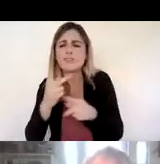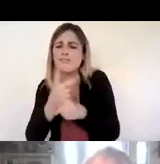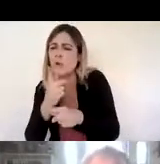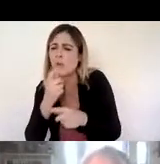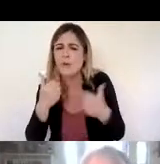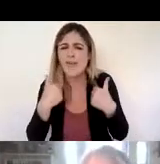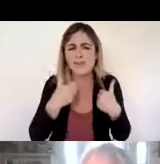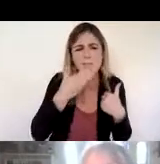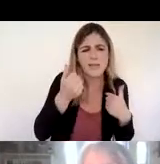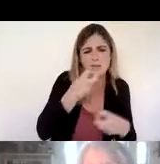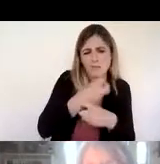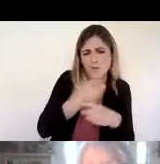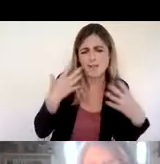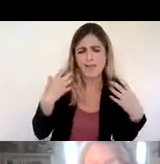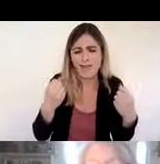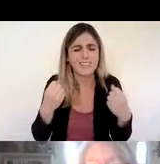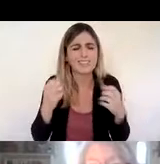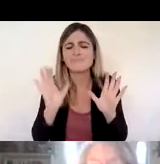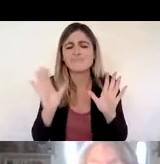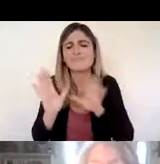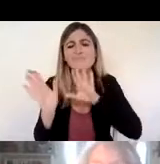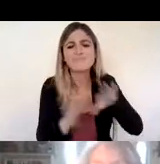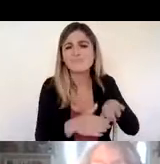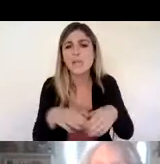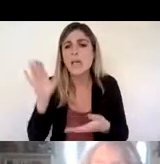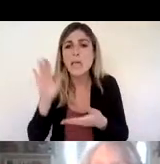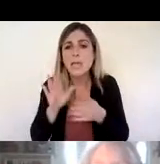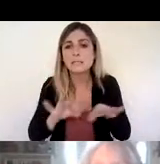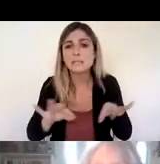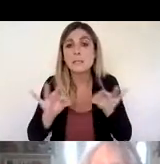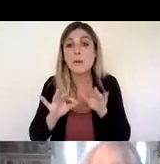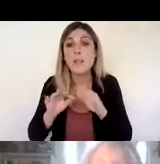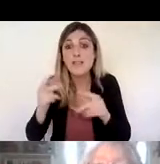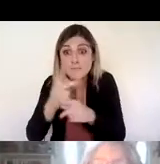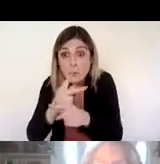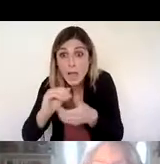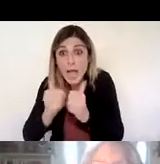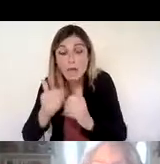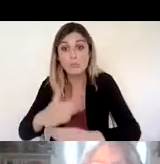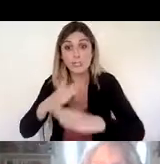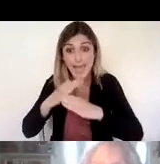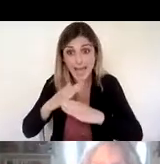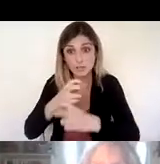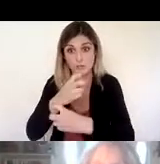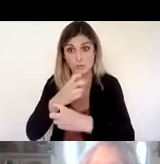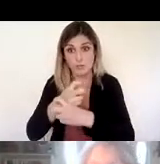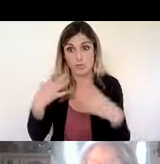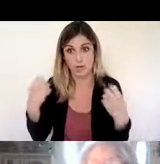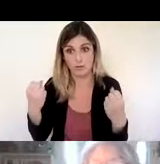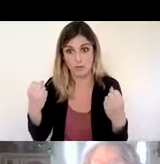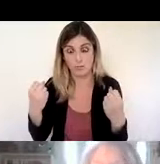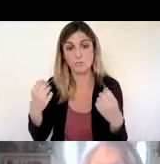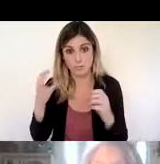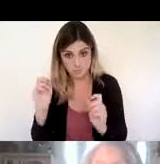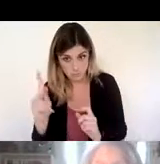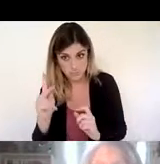meat eaters isn't quite so as important to me as figuring out how we can protect bone health regardless of the kind of diet that you're eating. So